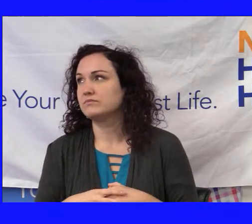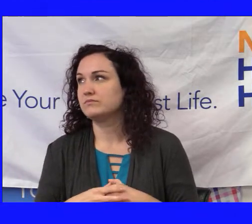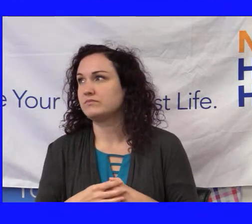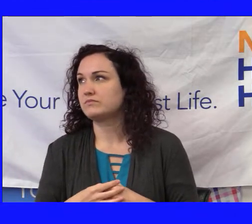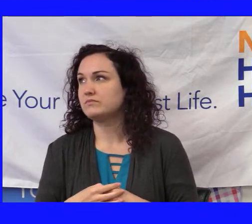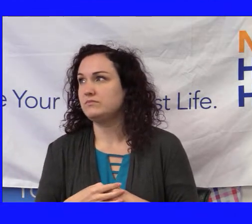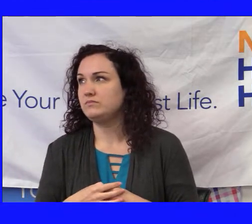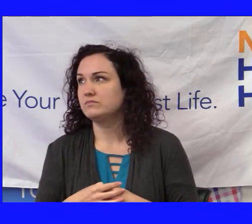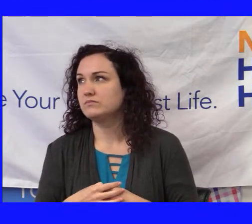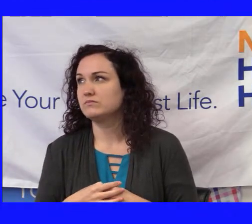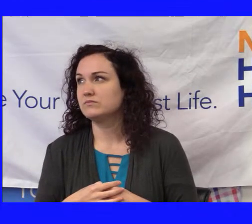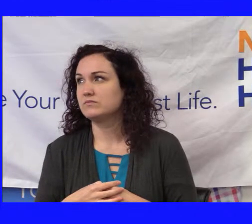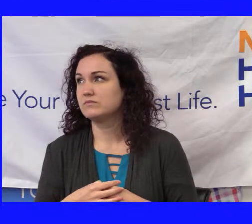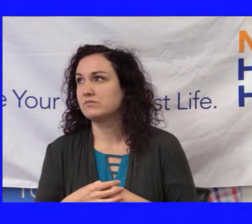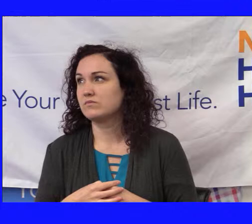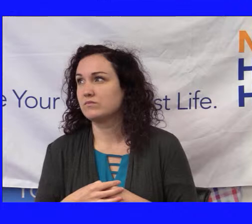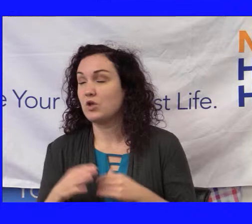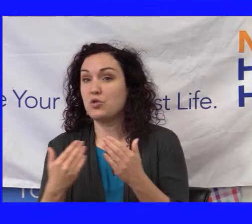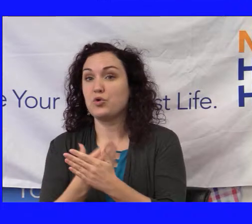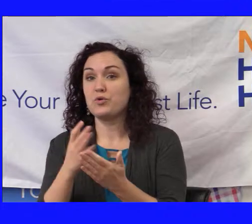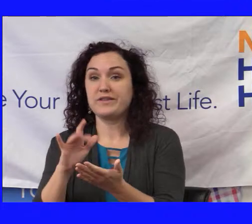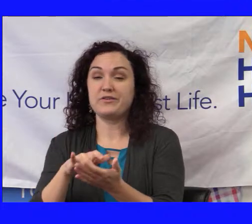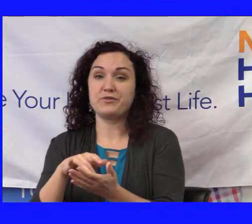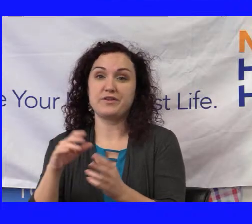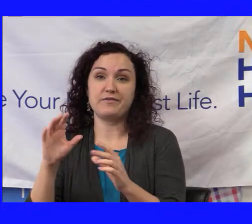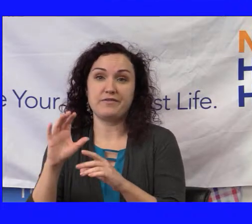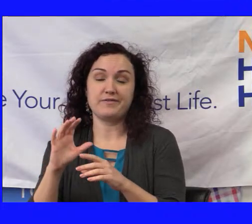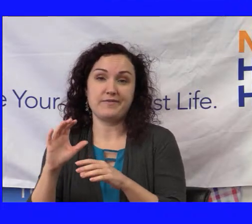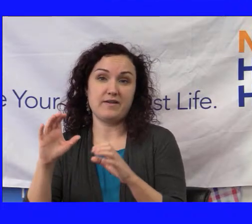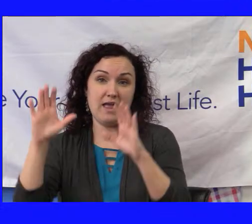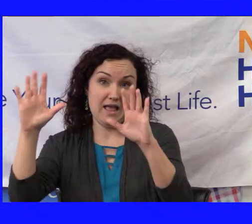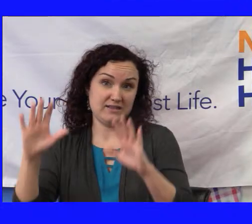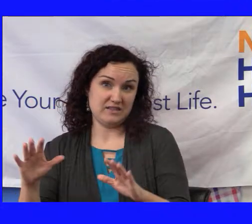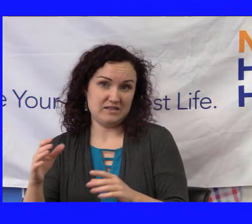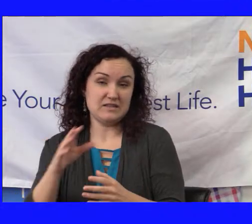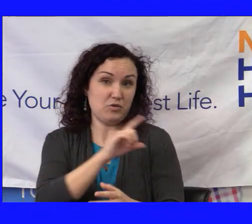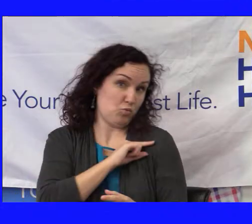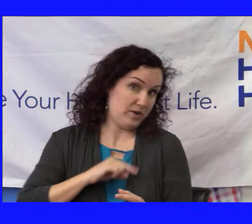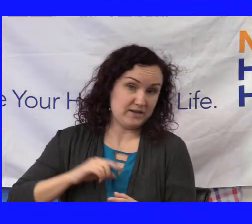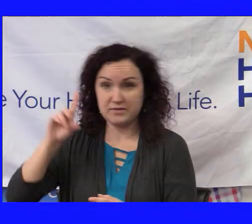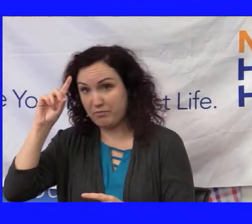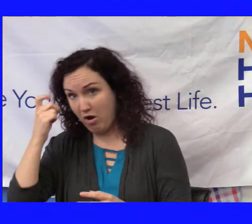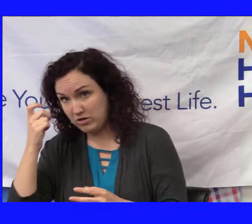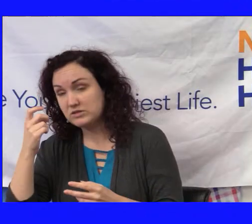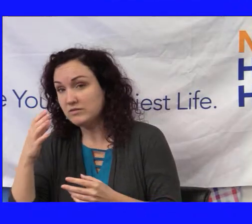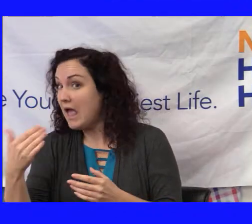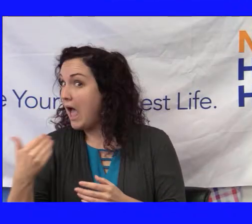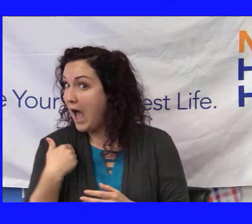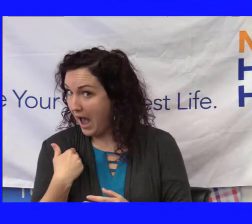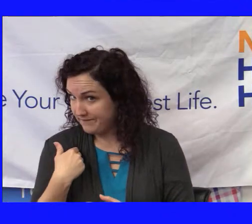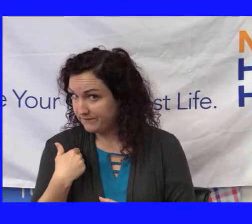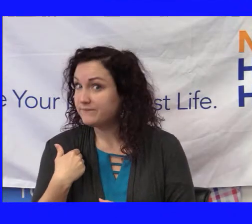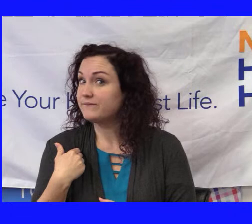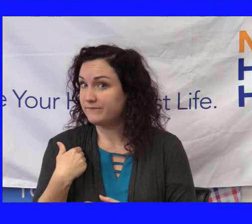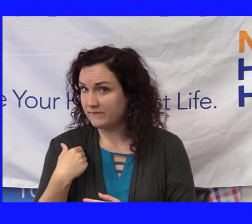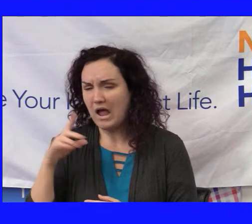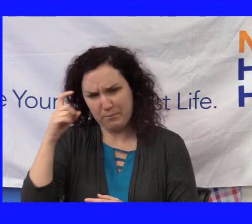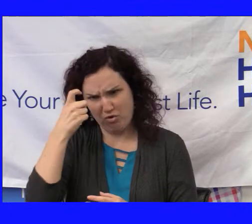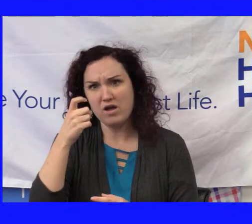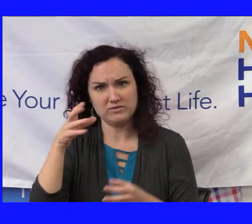new centers of excellence, the one in Queens and the one in the Bronx, they do have them. It's my understanding. I know the one in the Bronx